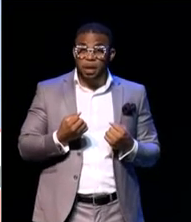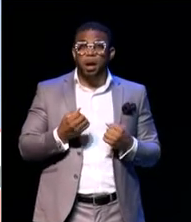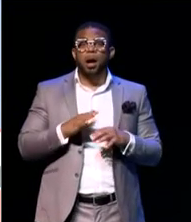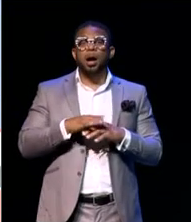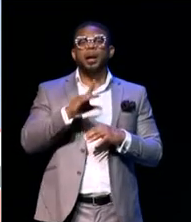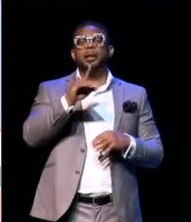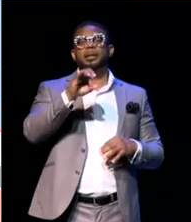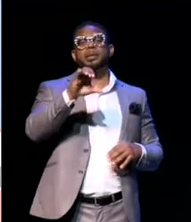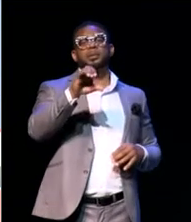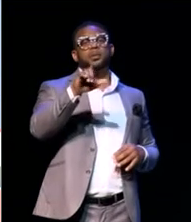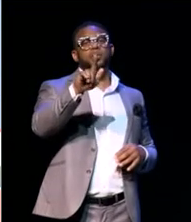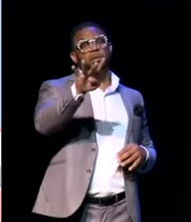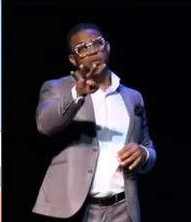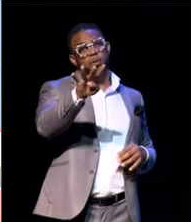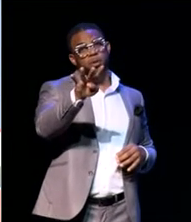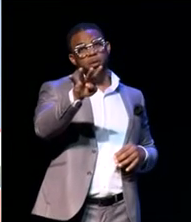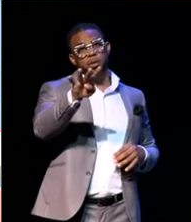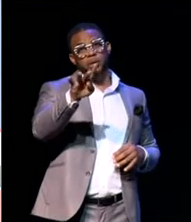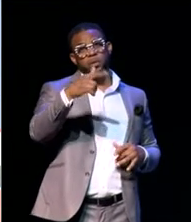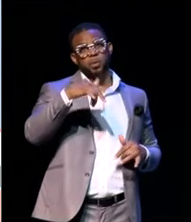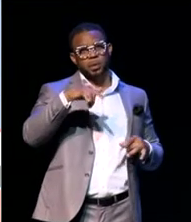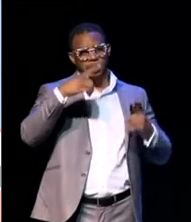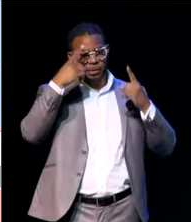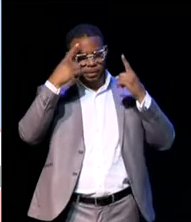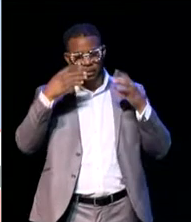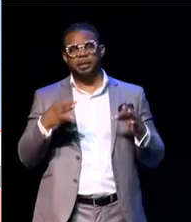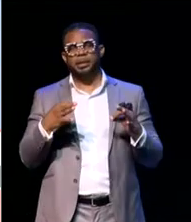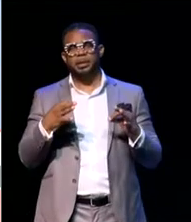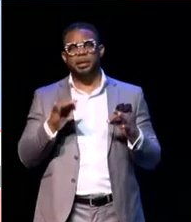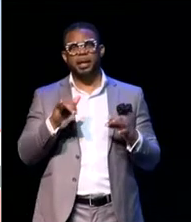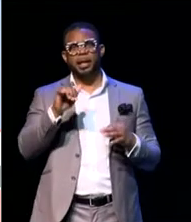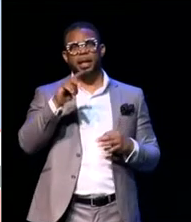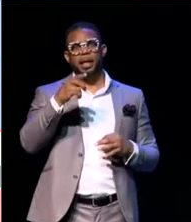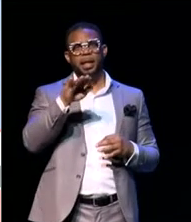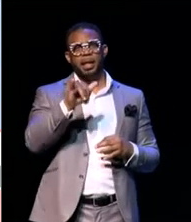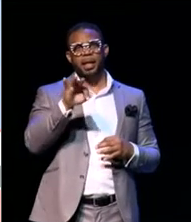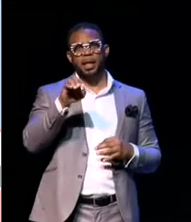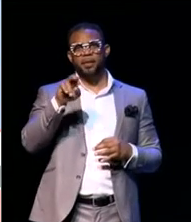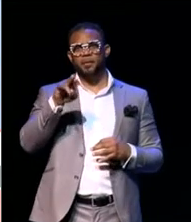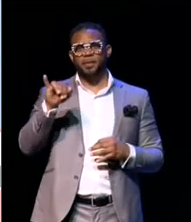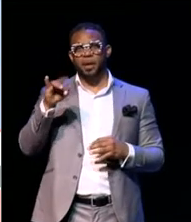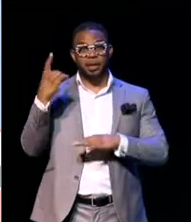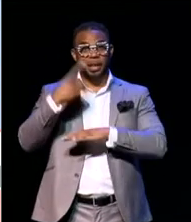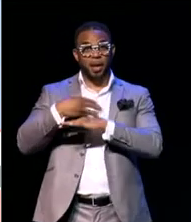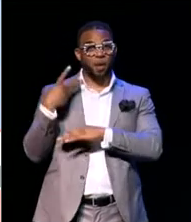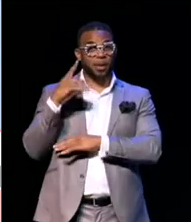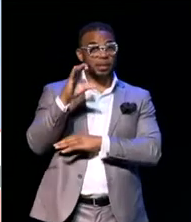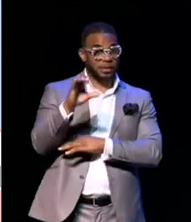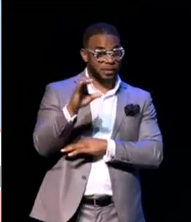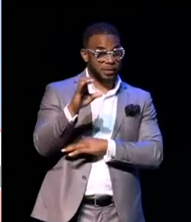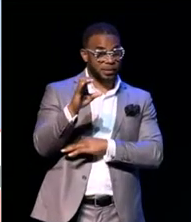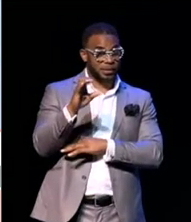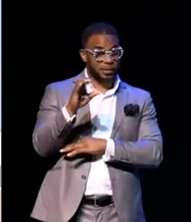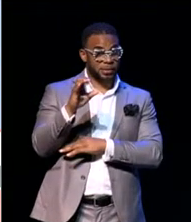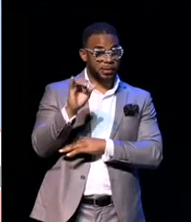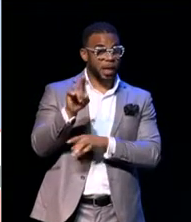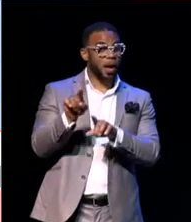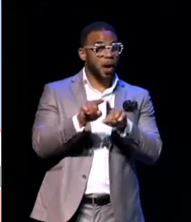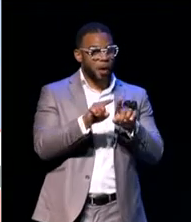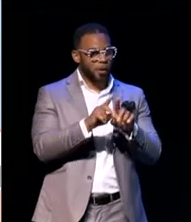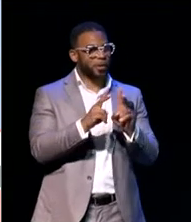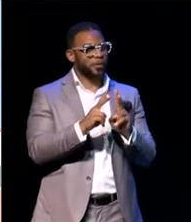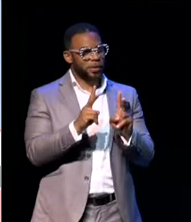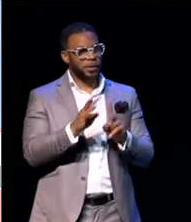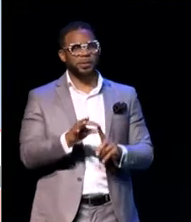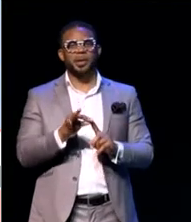On December 24th, we declared that Anthony Fauci Day in Washington, D.C., and it was also a